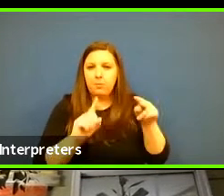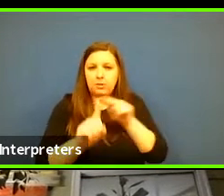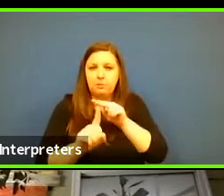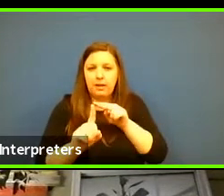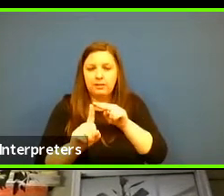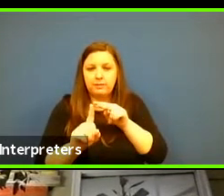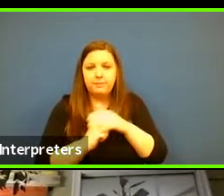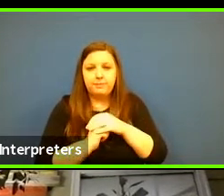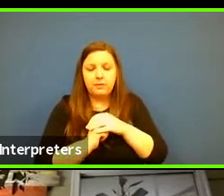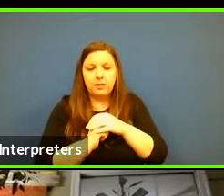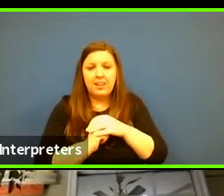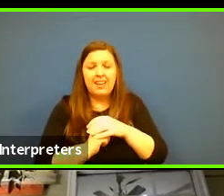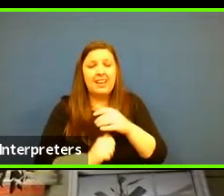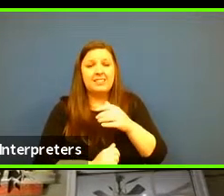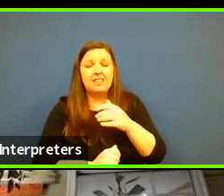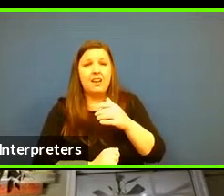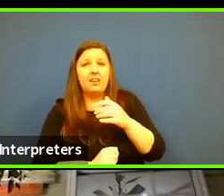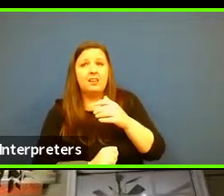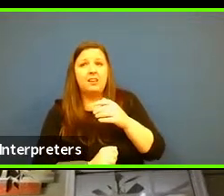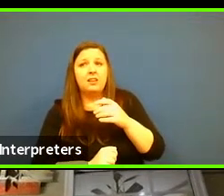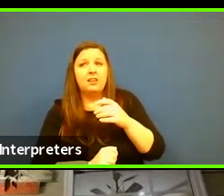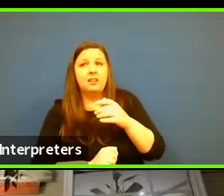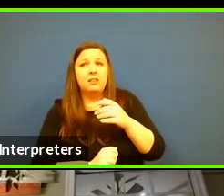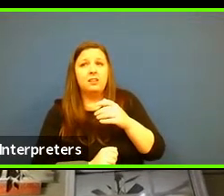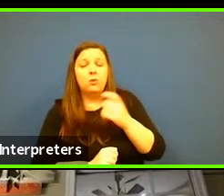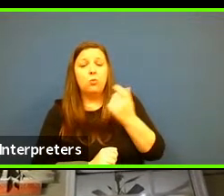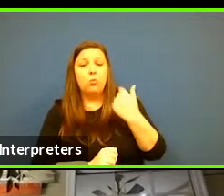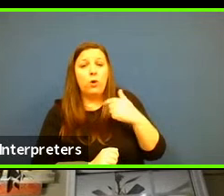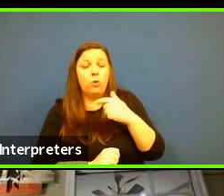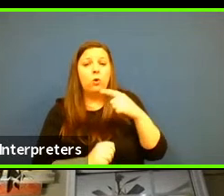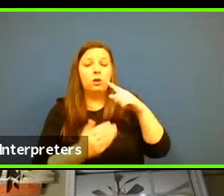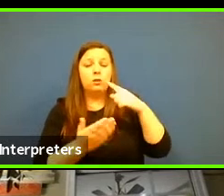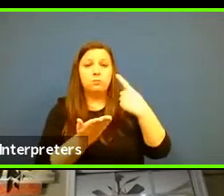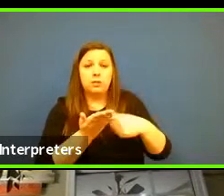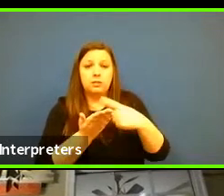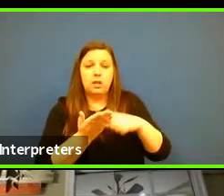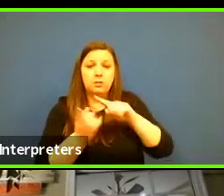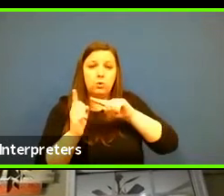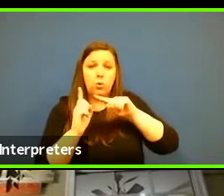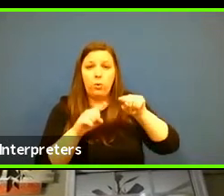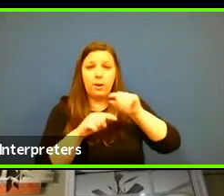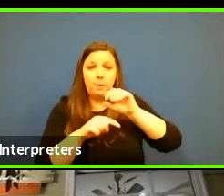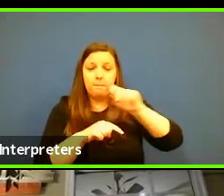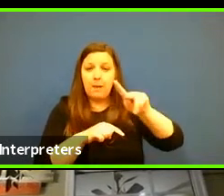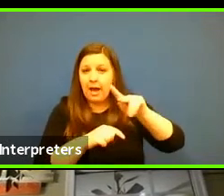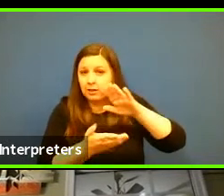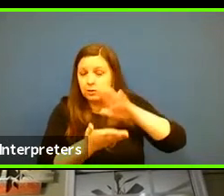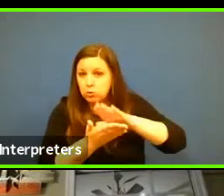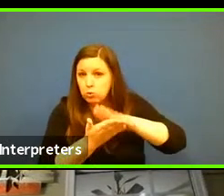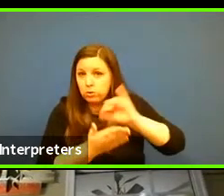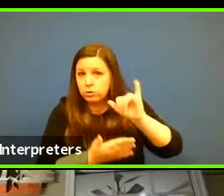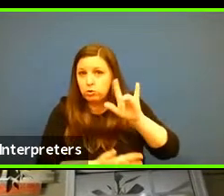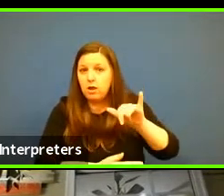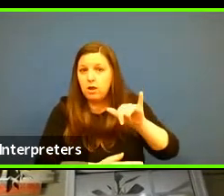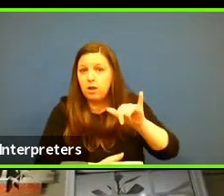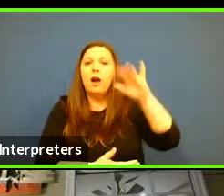back when we were discussing going back to school in July, I believe this is a leadership